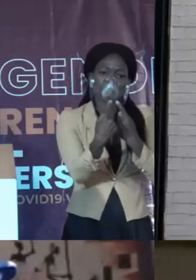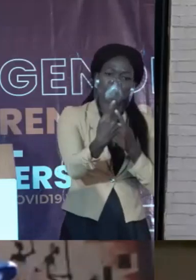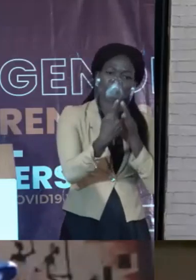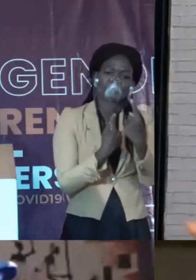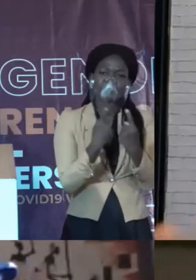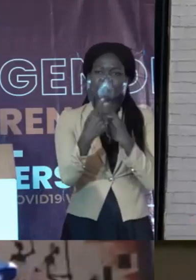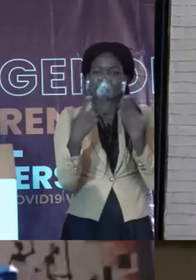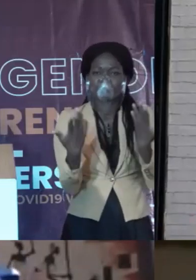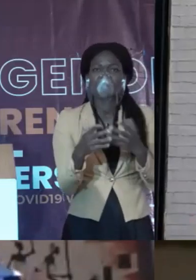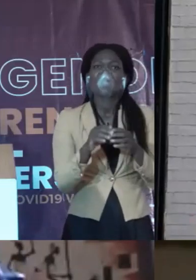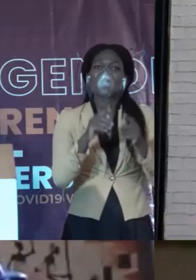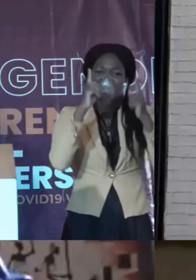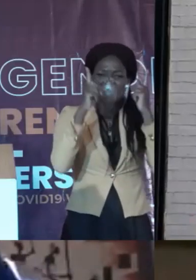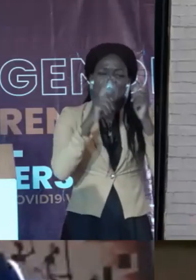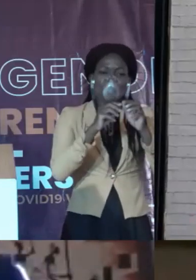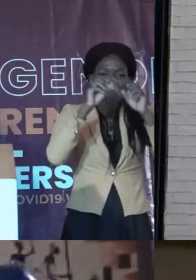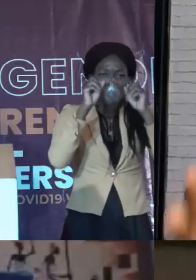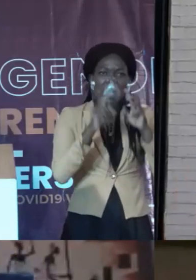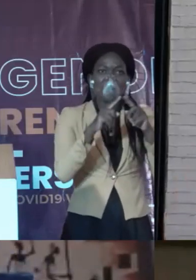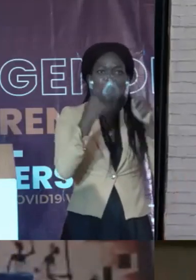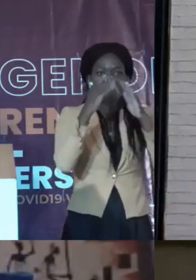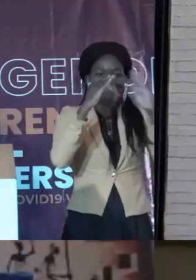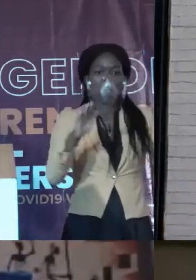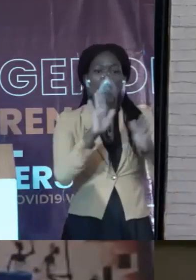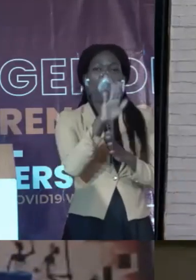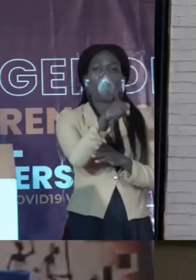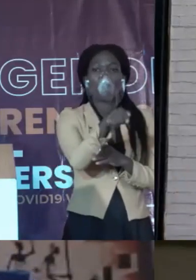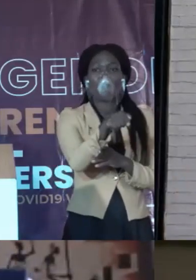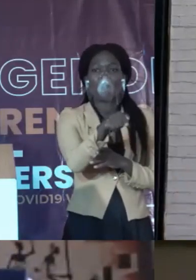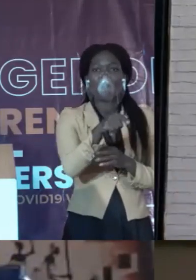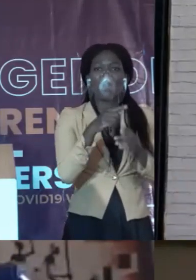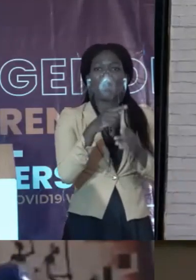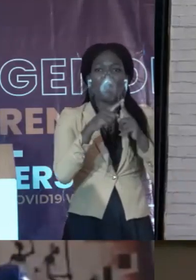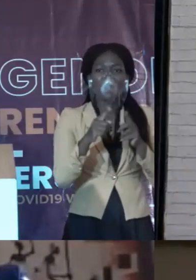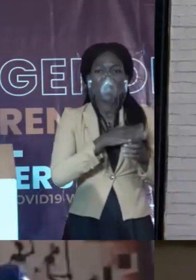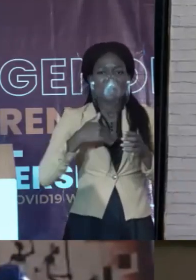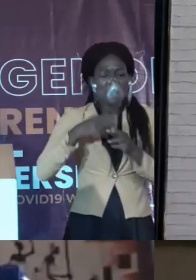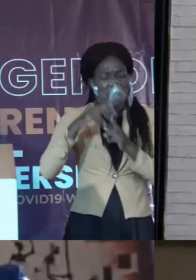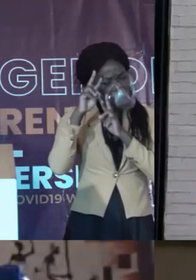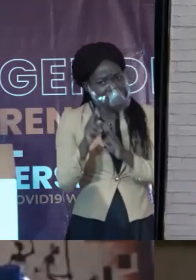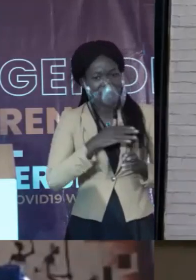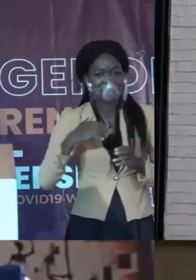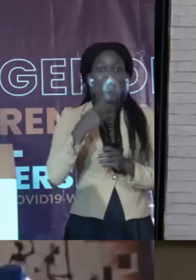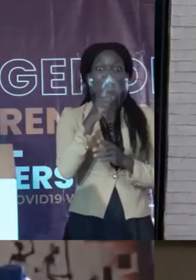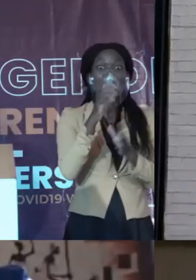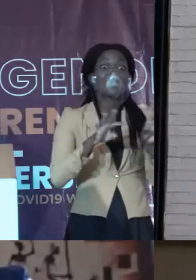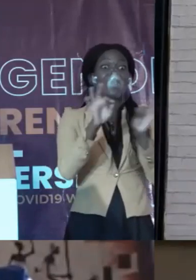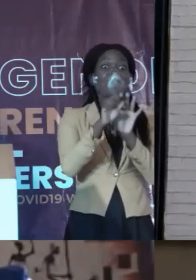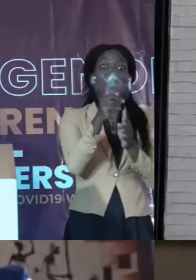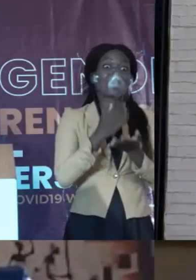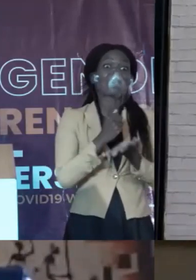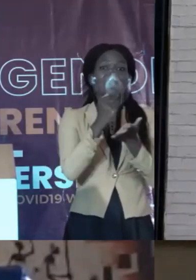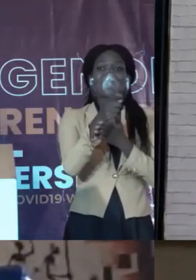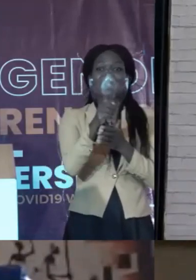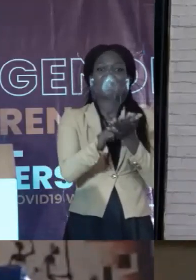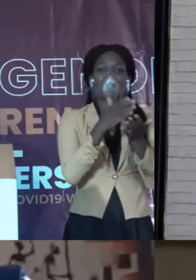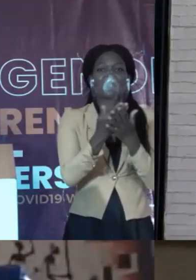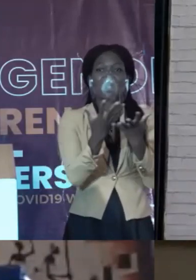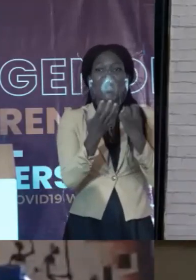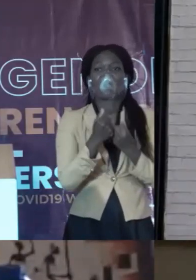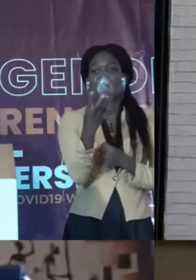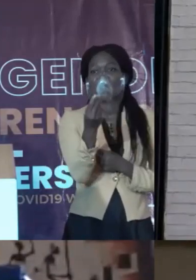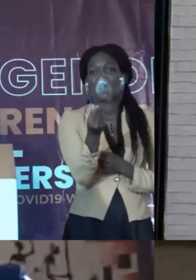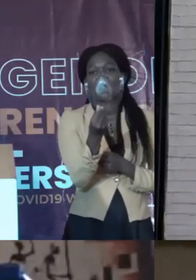at home, and then you start to see their importance, relevance in the society increase. But above from just